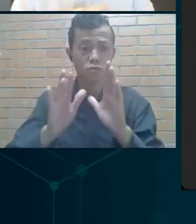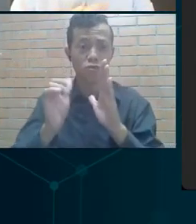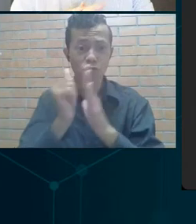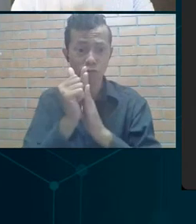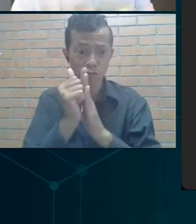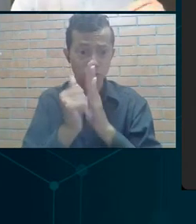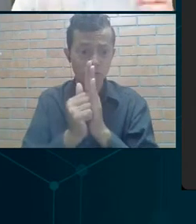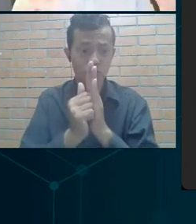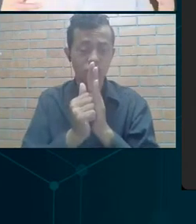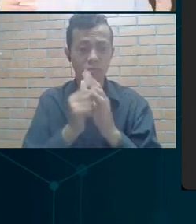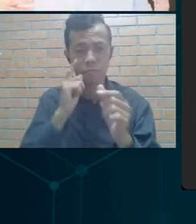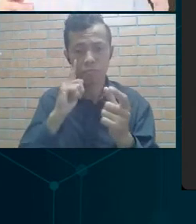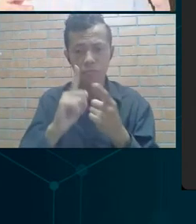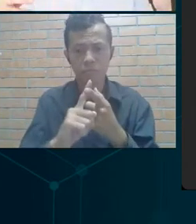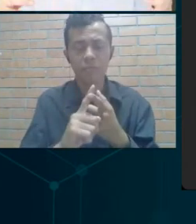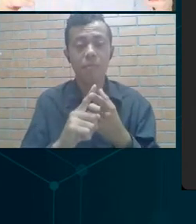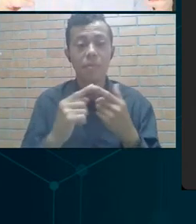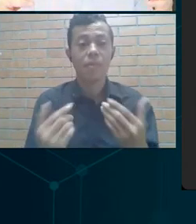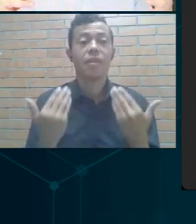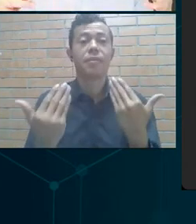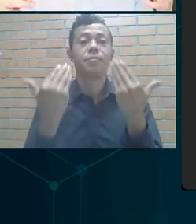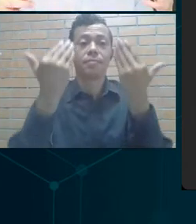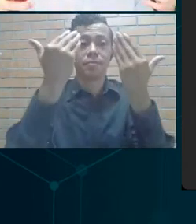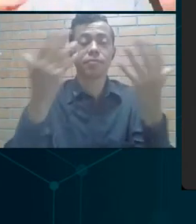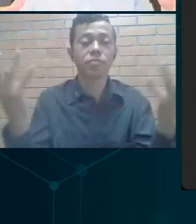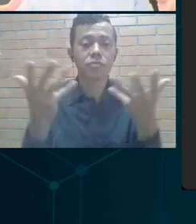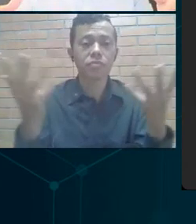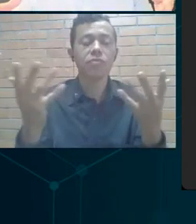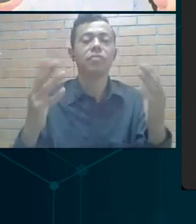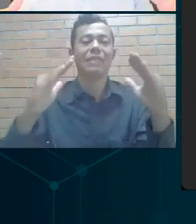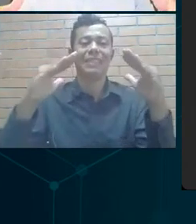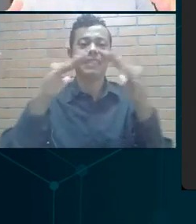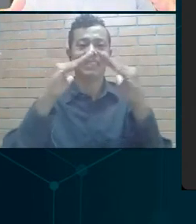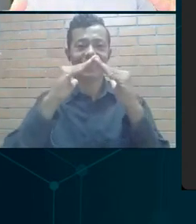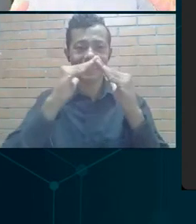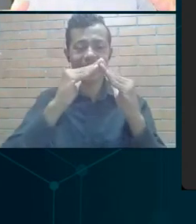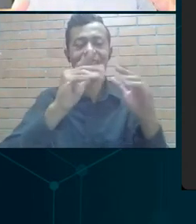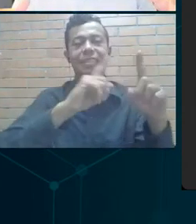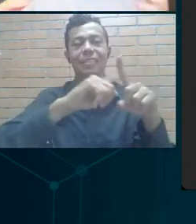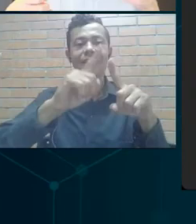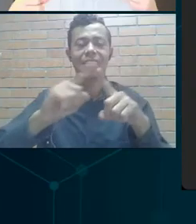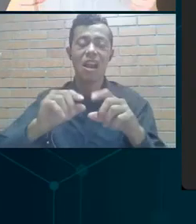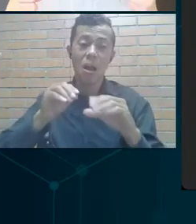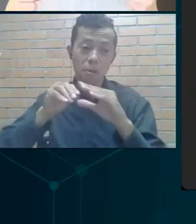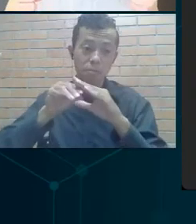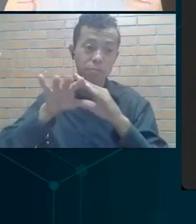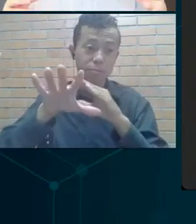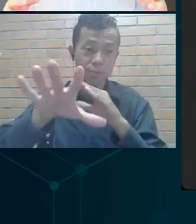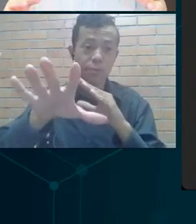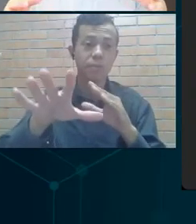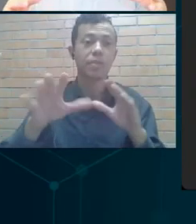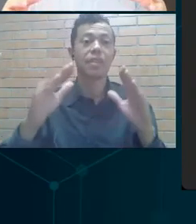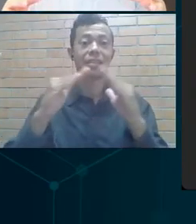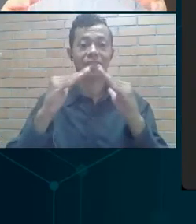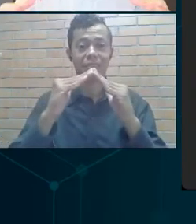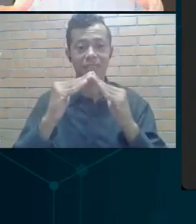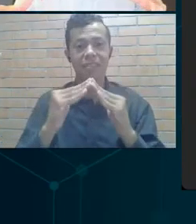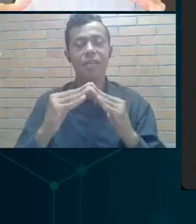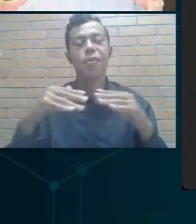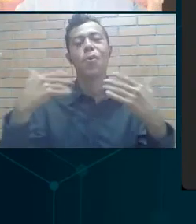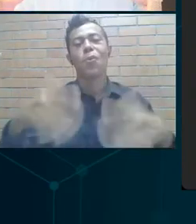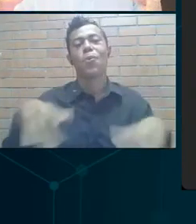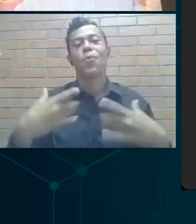in your home. Now, all of this is generating a tremendous amount of data, right? And in the past, we